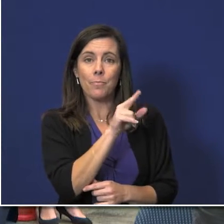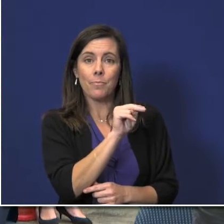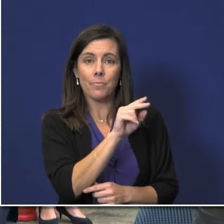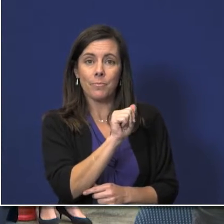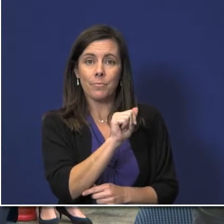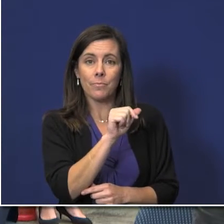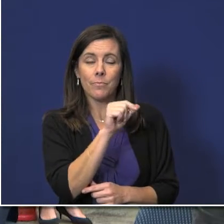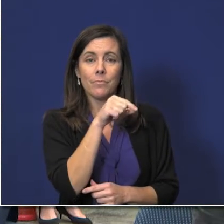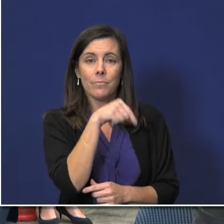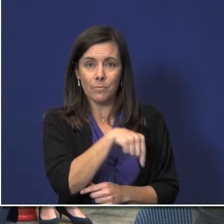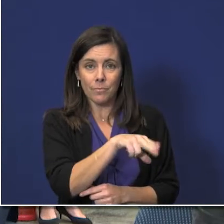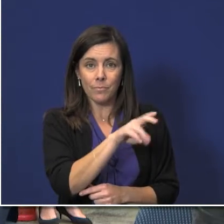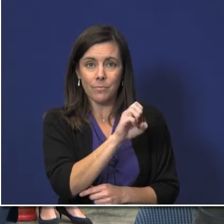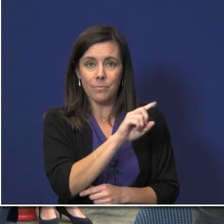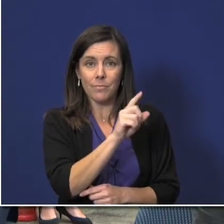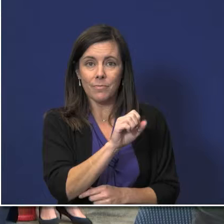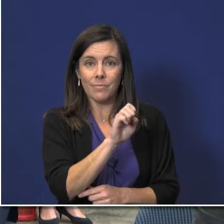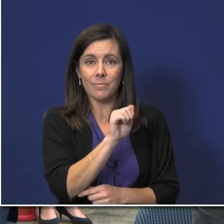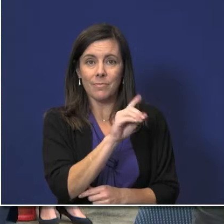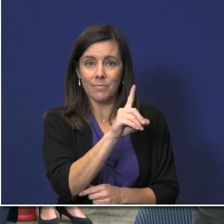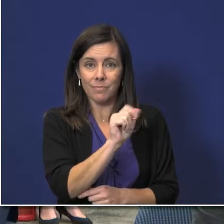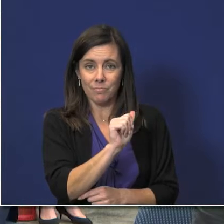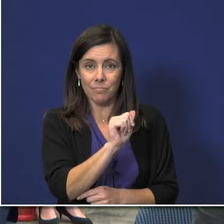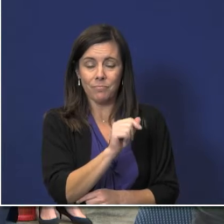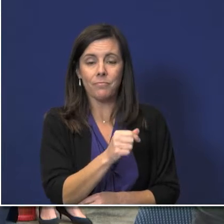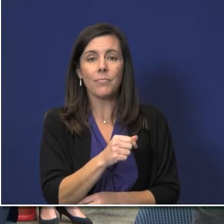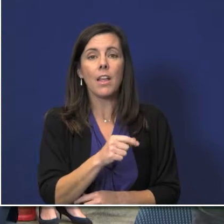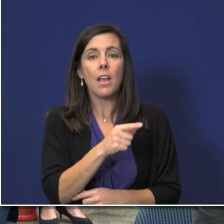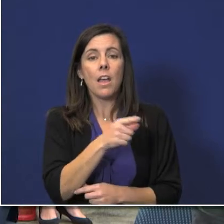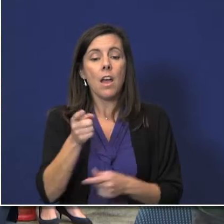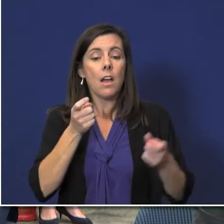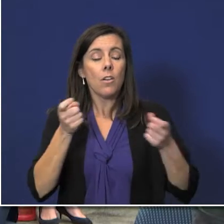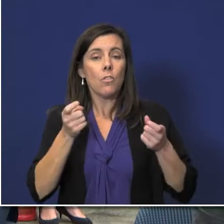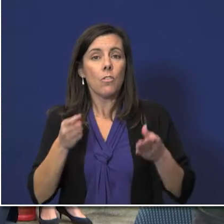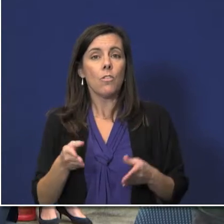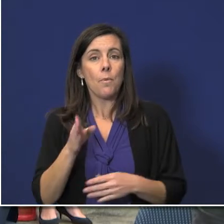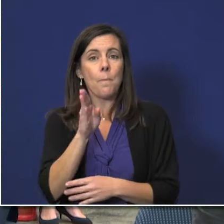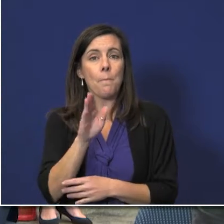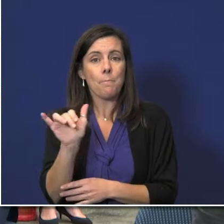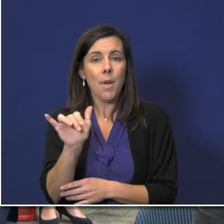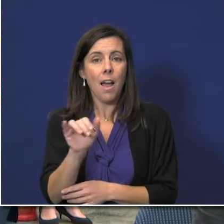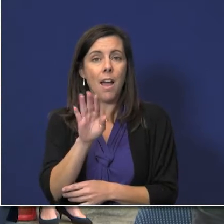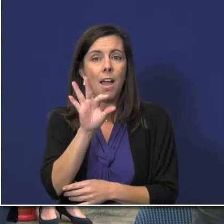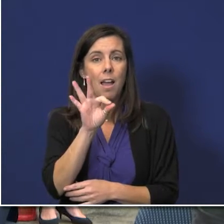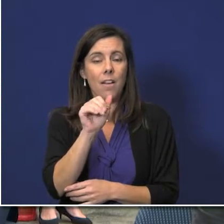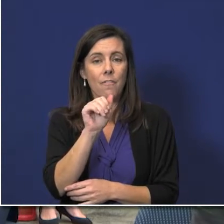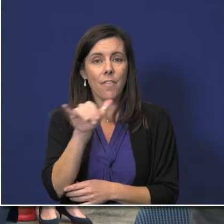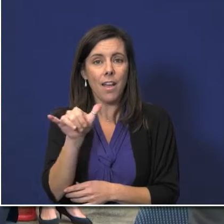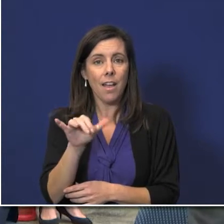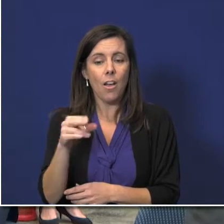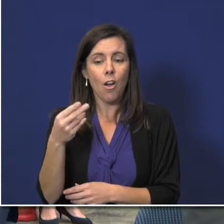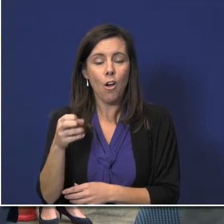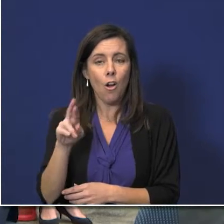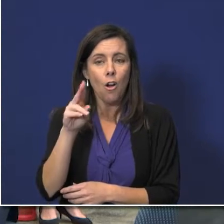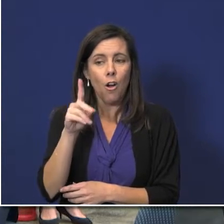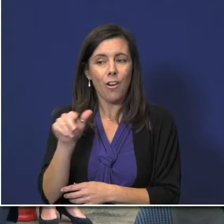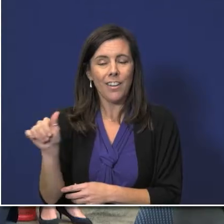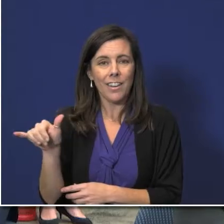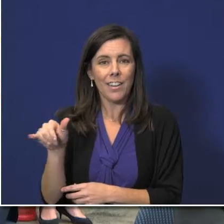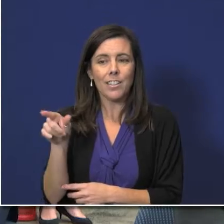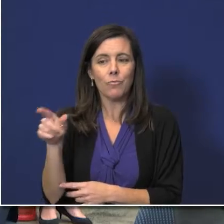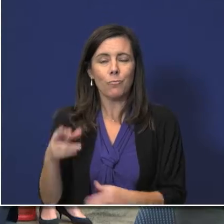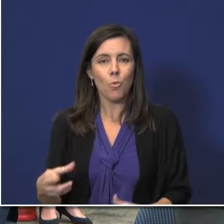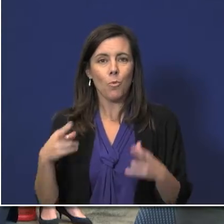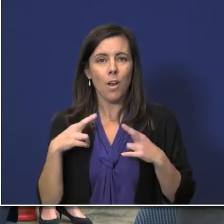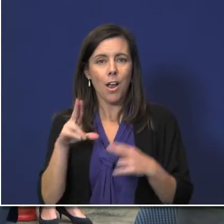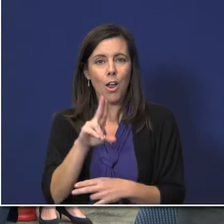These cadets present the colors to you under the direction of Faye Hardy, Senior Master Sergeant, retired